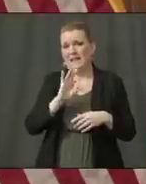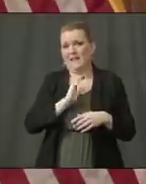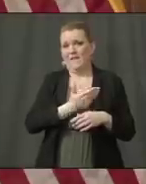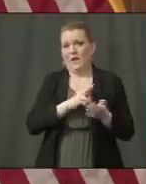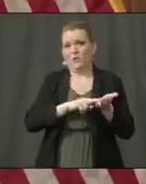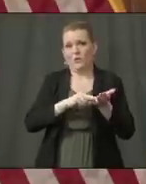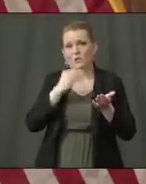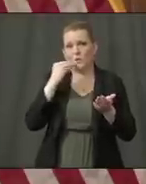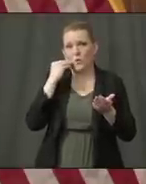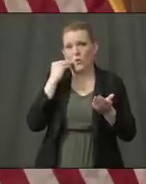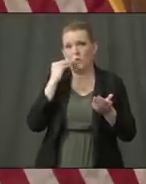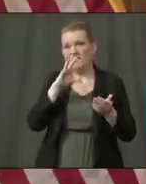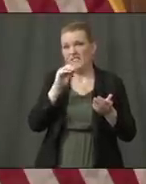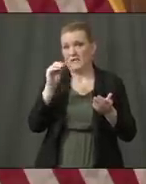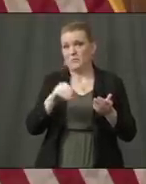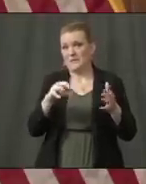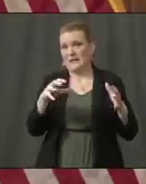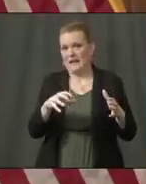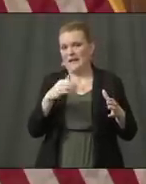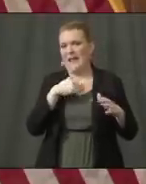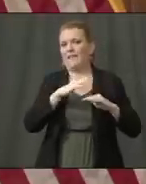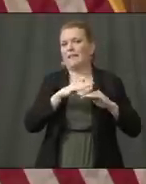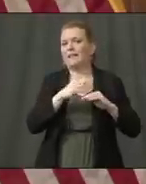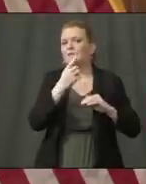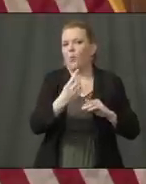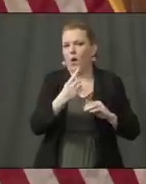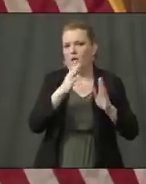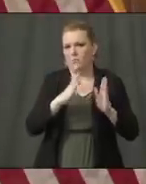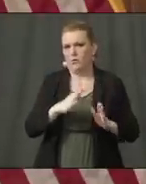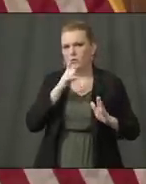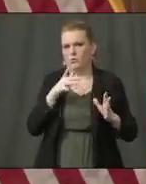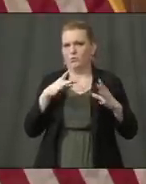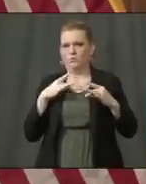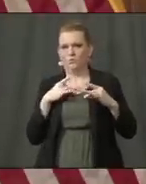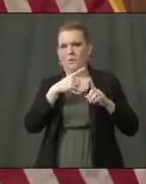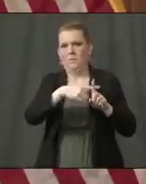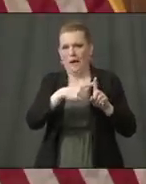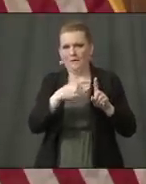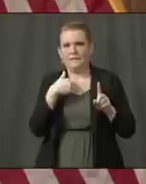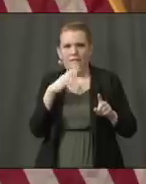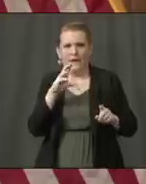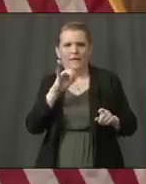have at least one confirmed COVID infection. So,